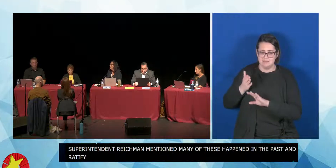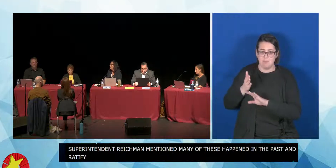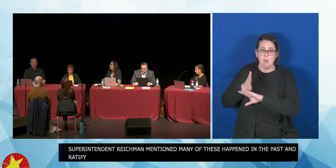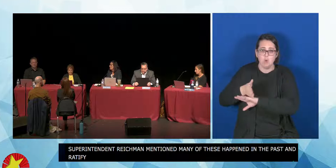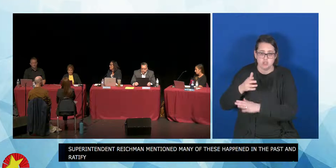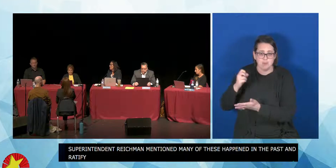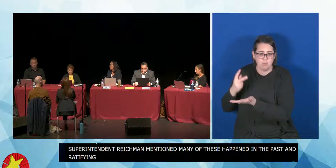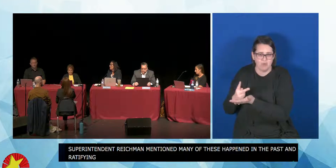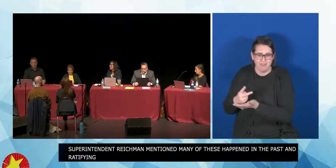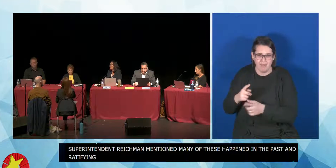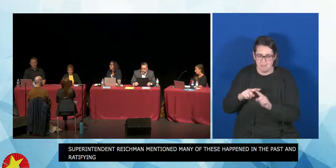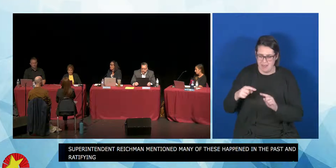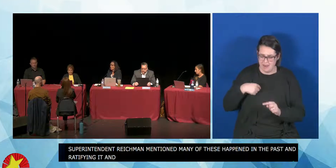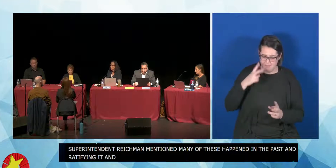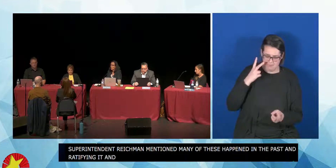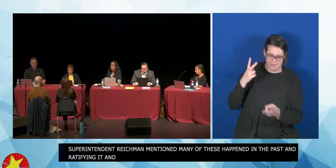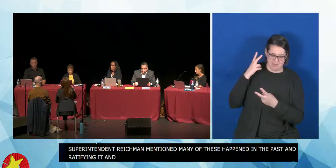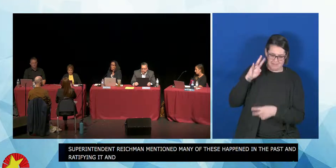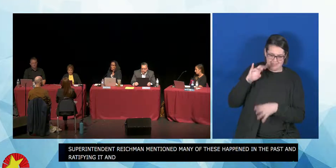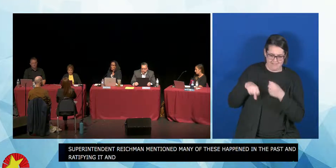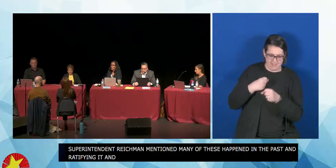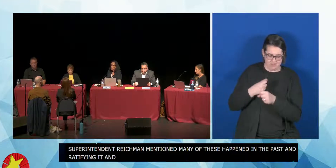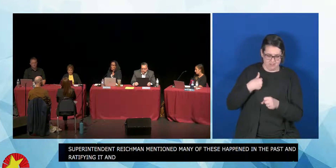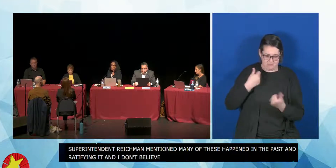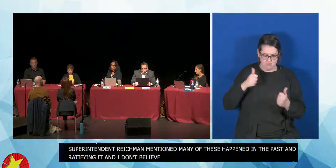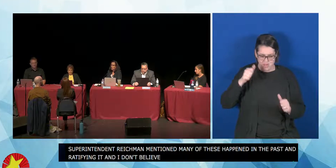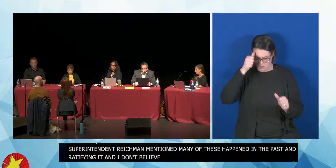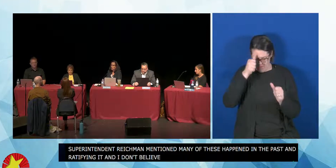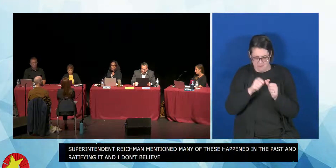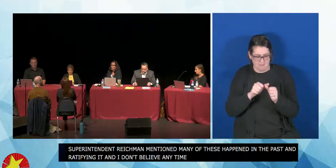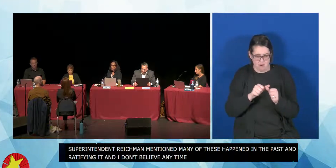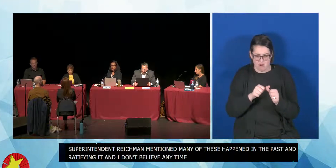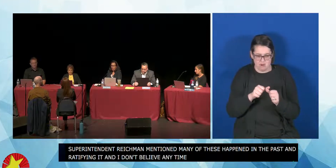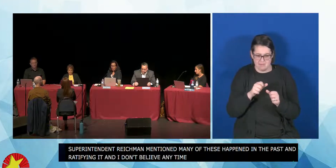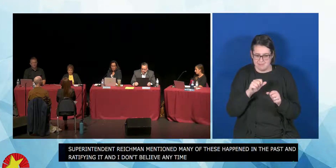7 years where there has been some kind of issue with the